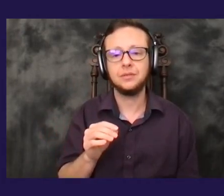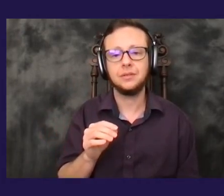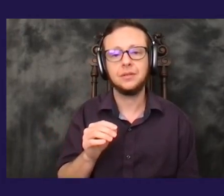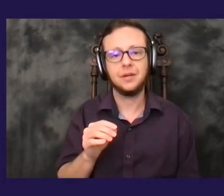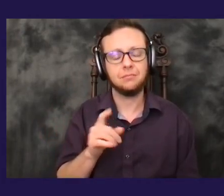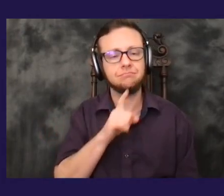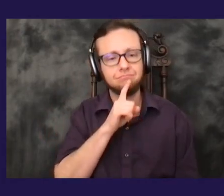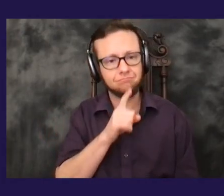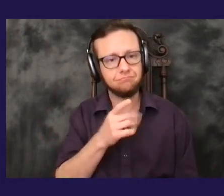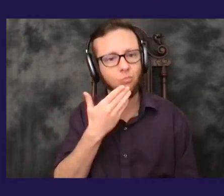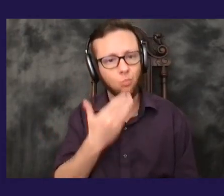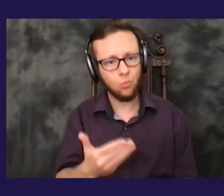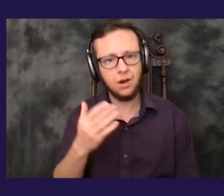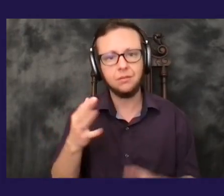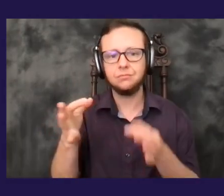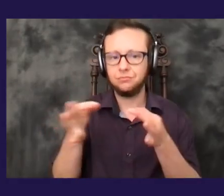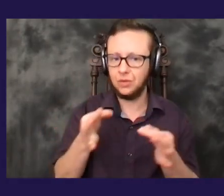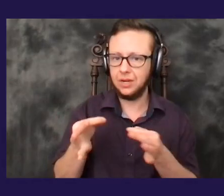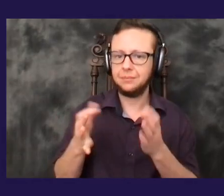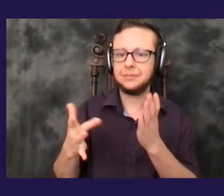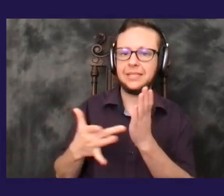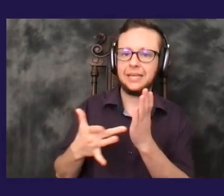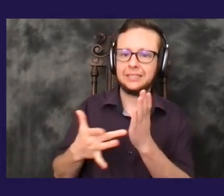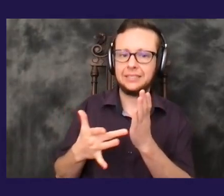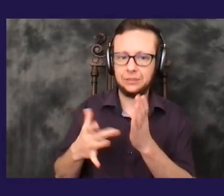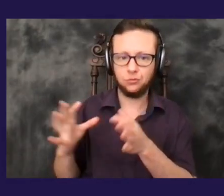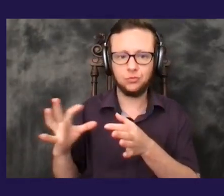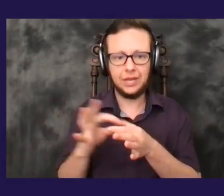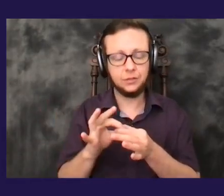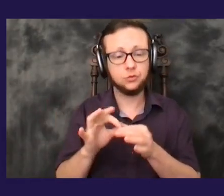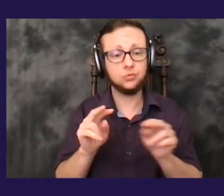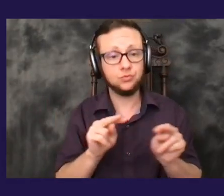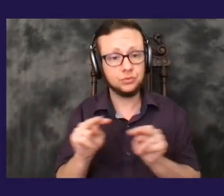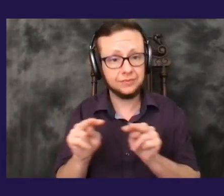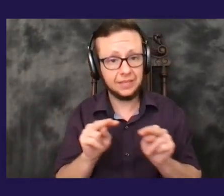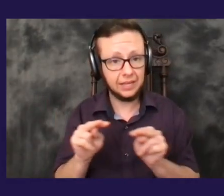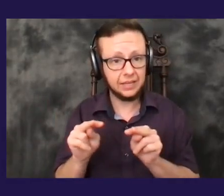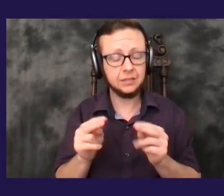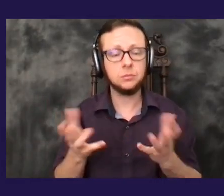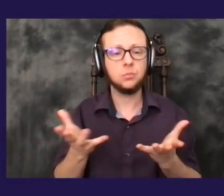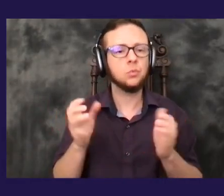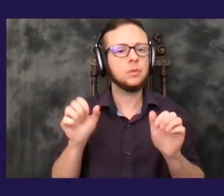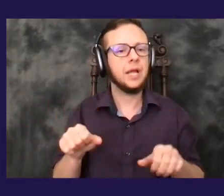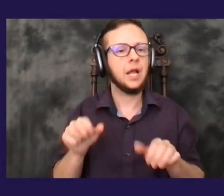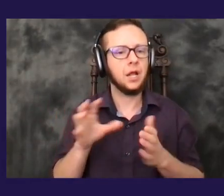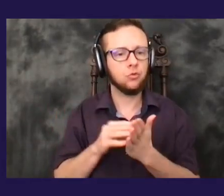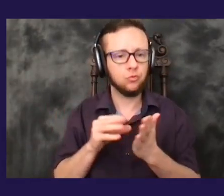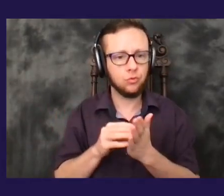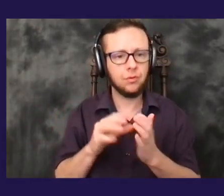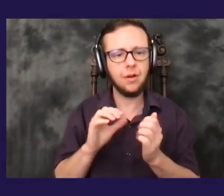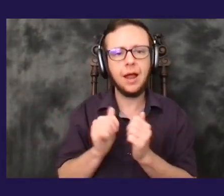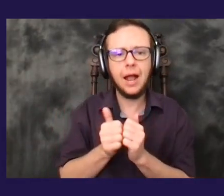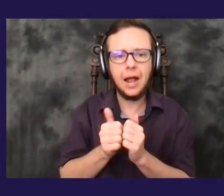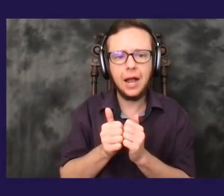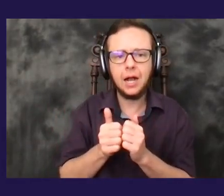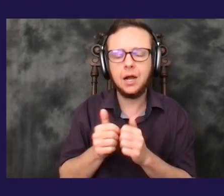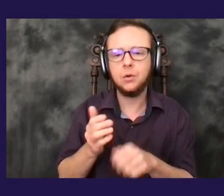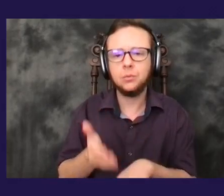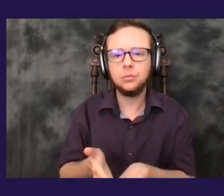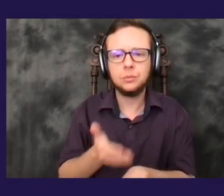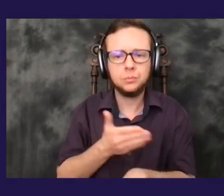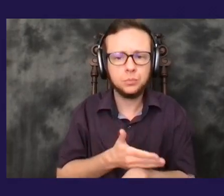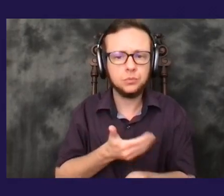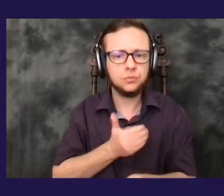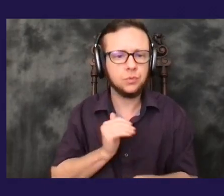described the techniques around surveillance and what we can learn. How do we improve our